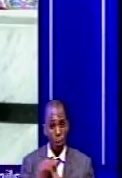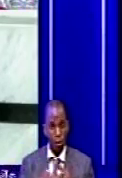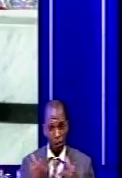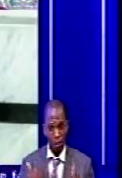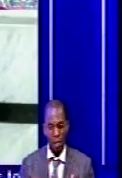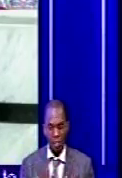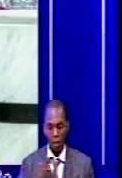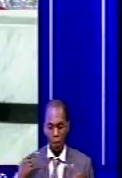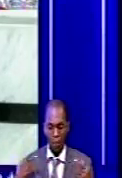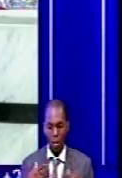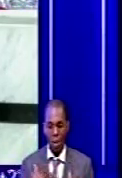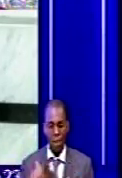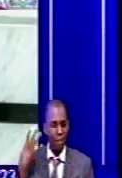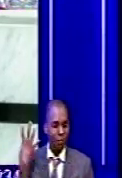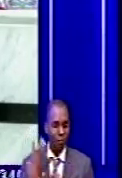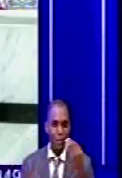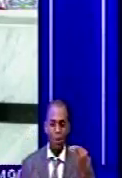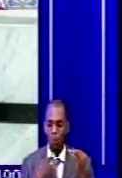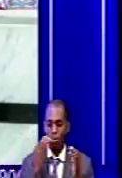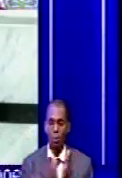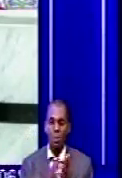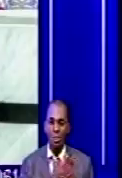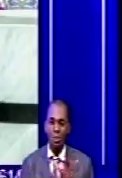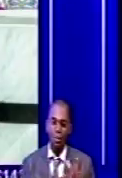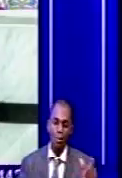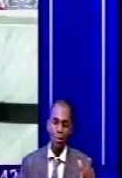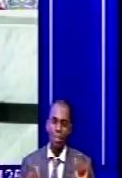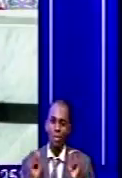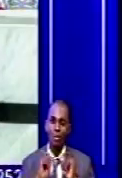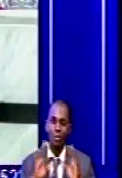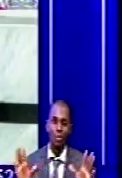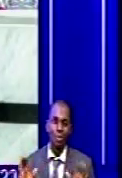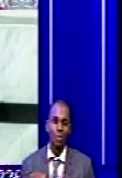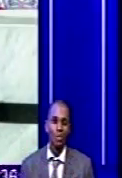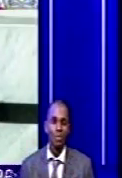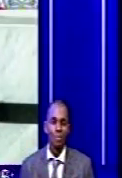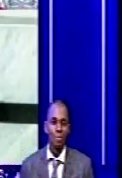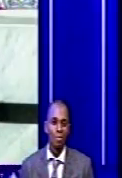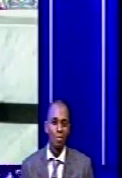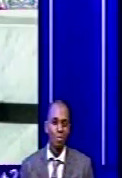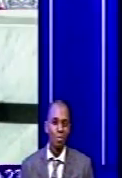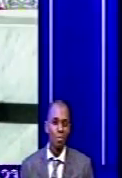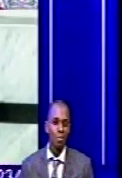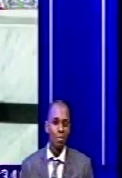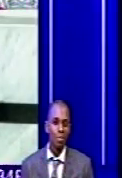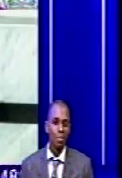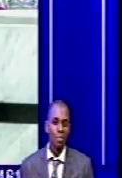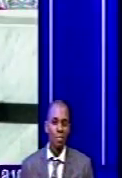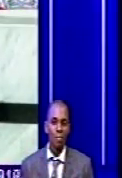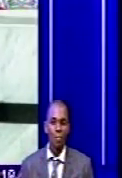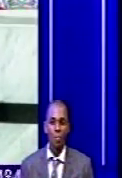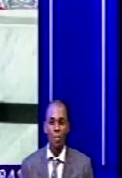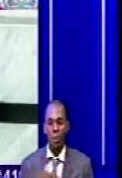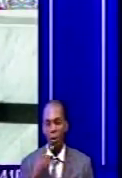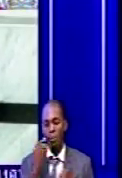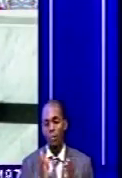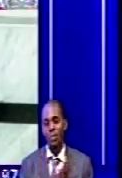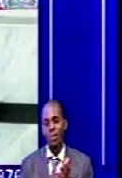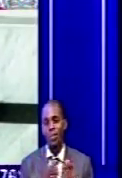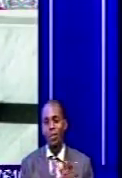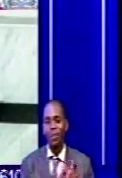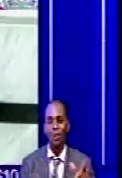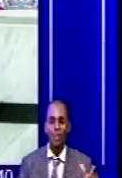the year 2013. I had a dream that I was bedridden. When I managed to get up from